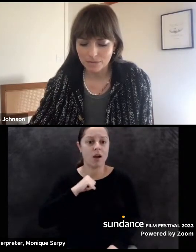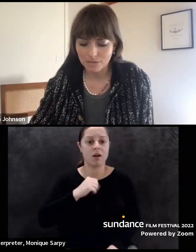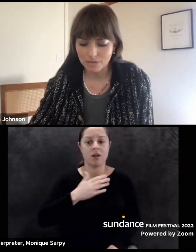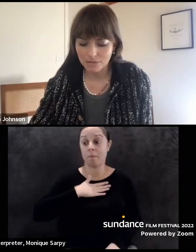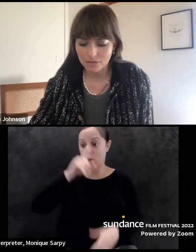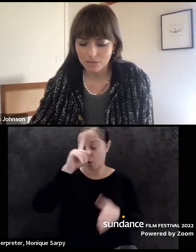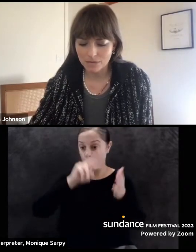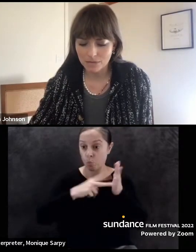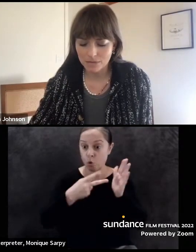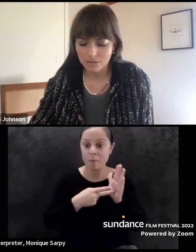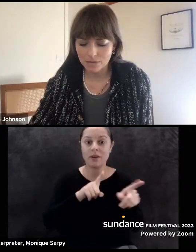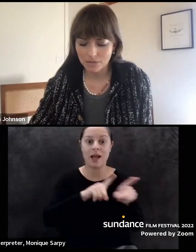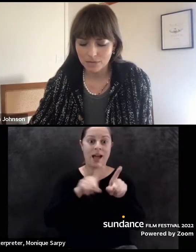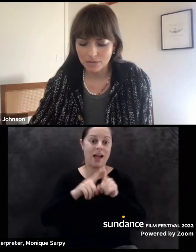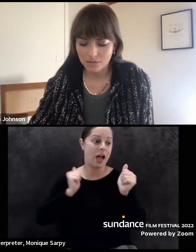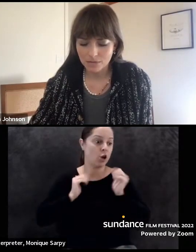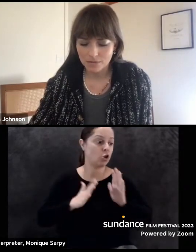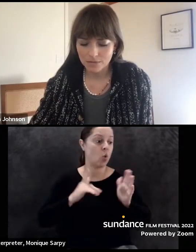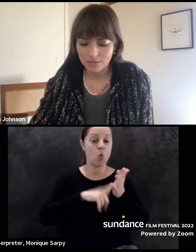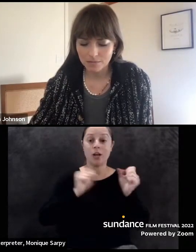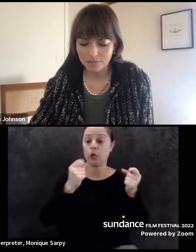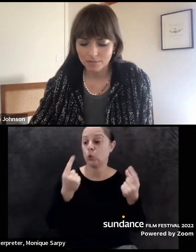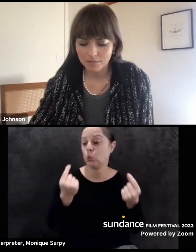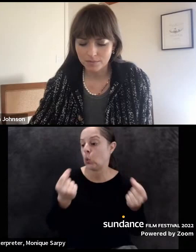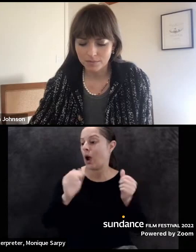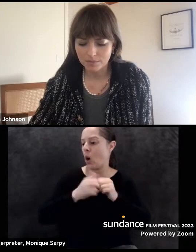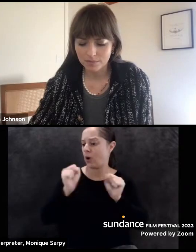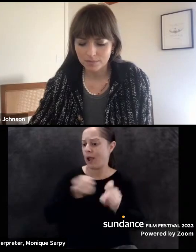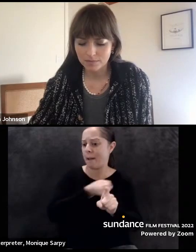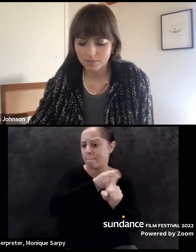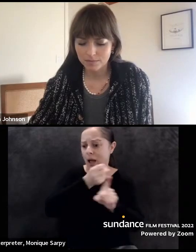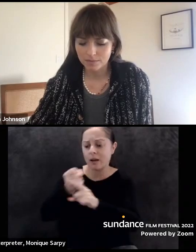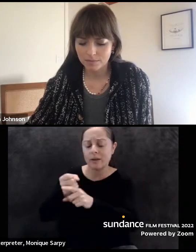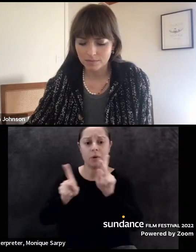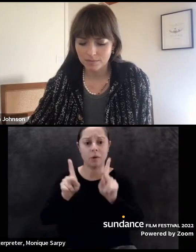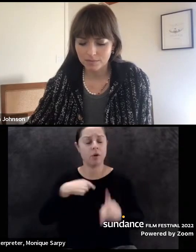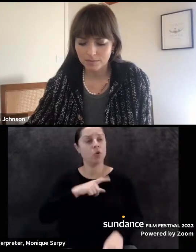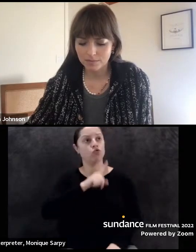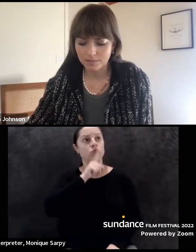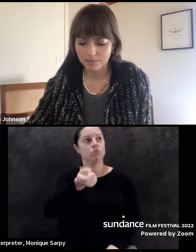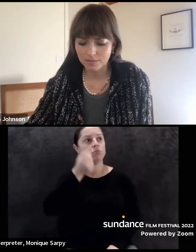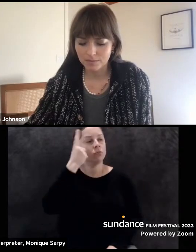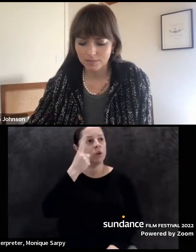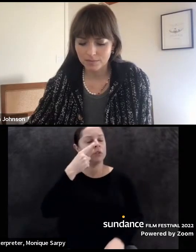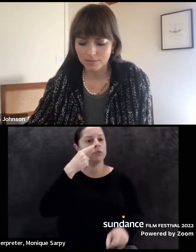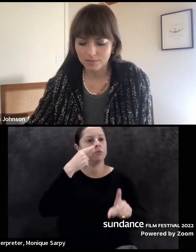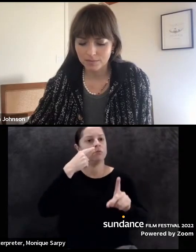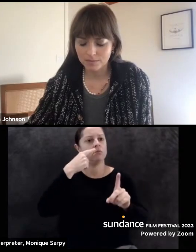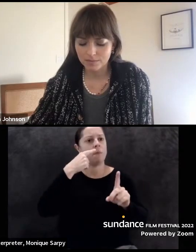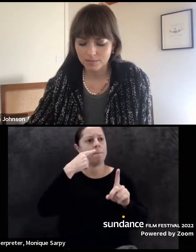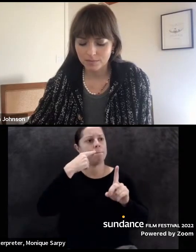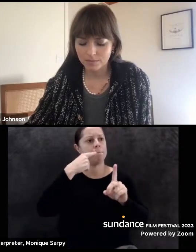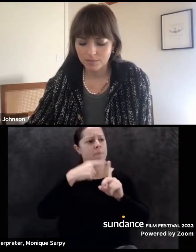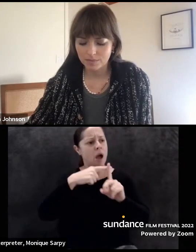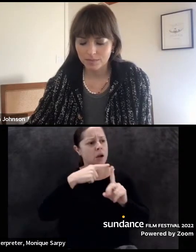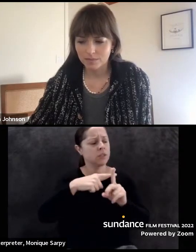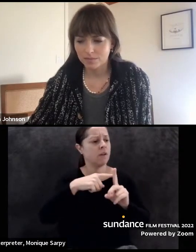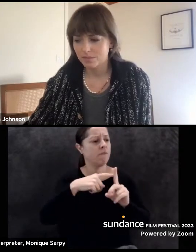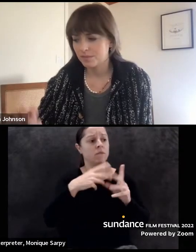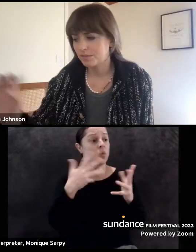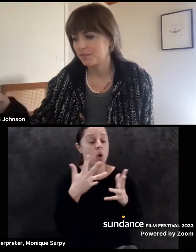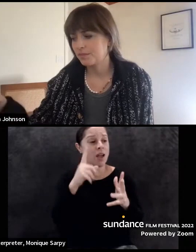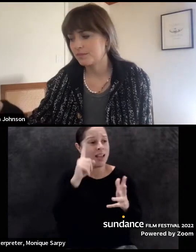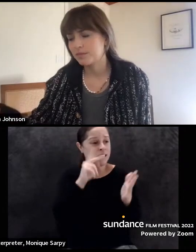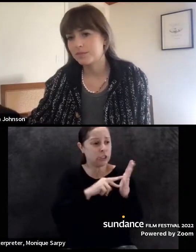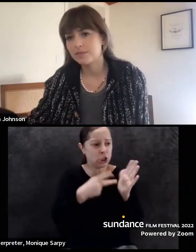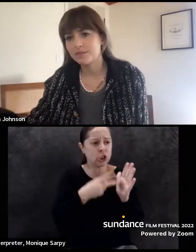as an actor, what you can do, how you can impact people. I think I really realized on a positive scale what intentional and conscious work can